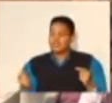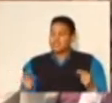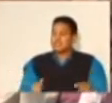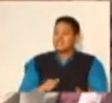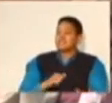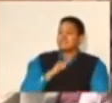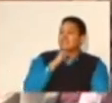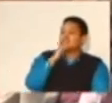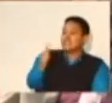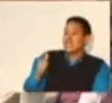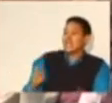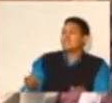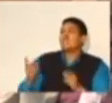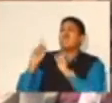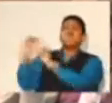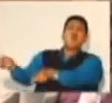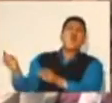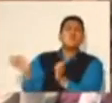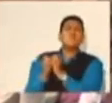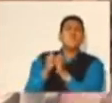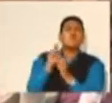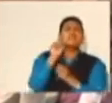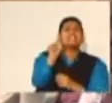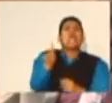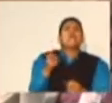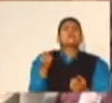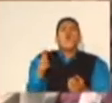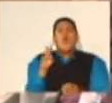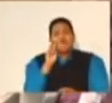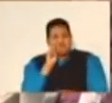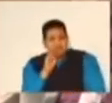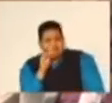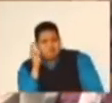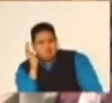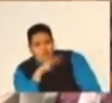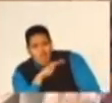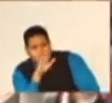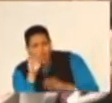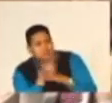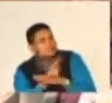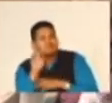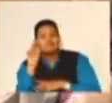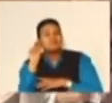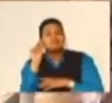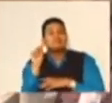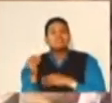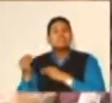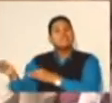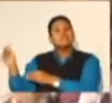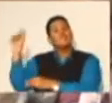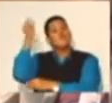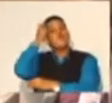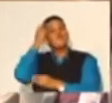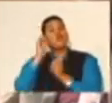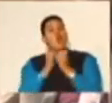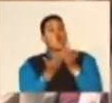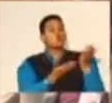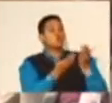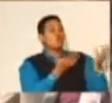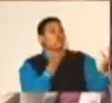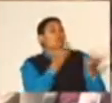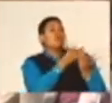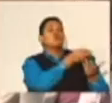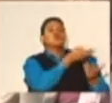to go and put more tax on you or to spy on you. It is to enable the government to serve you better.